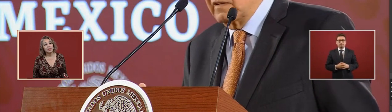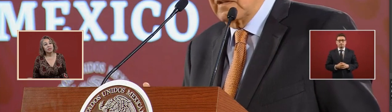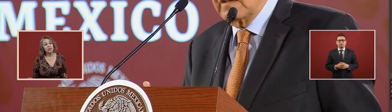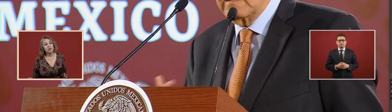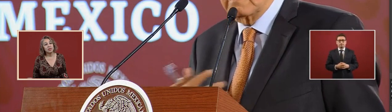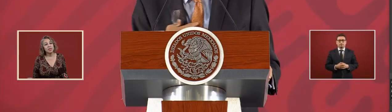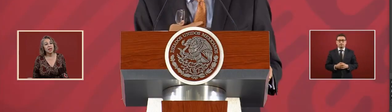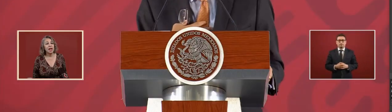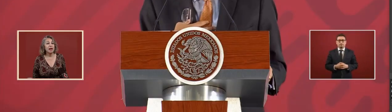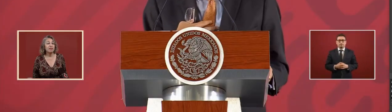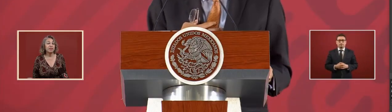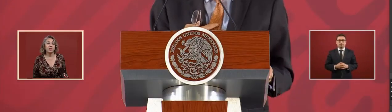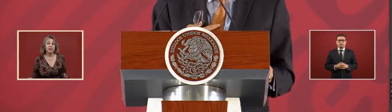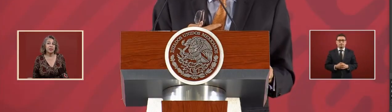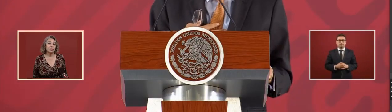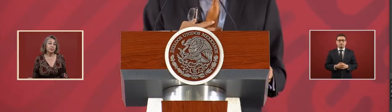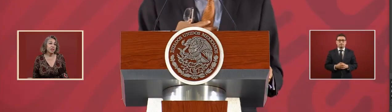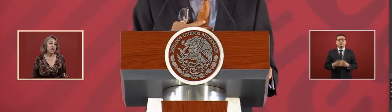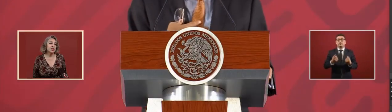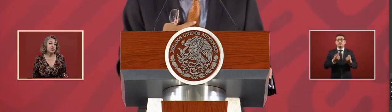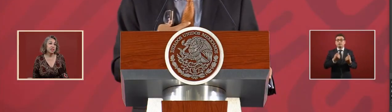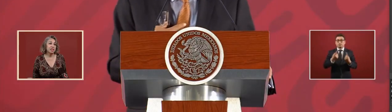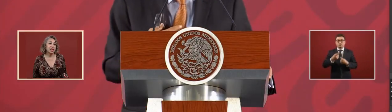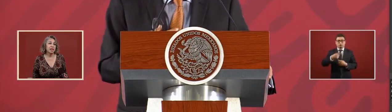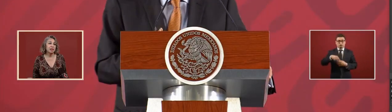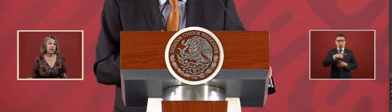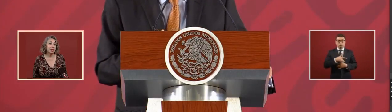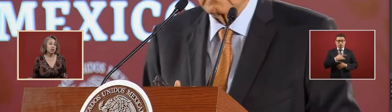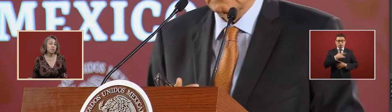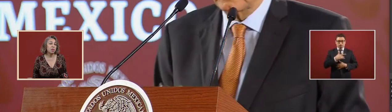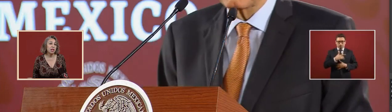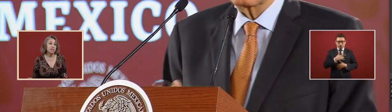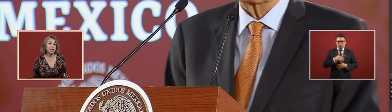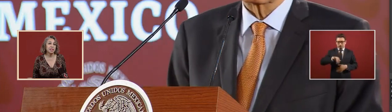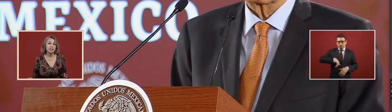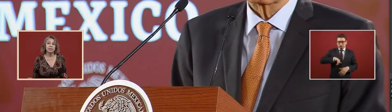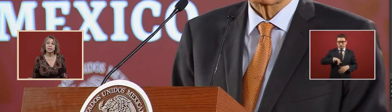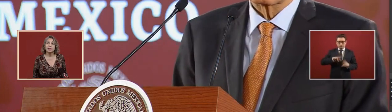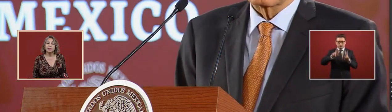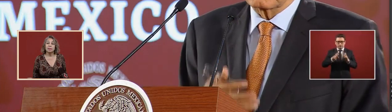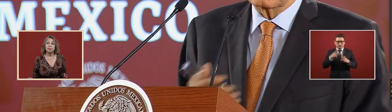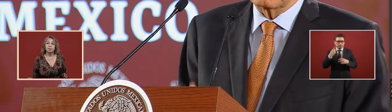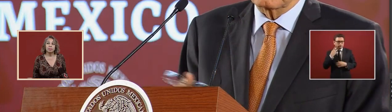tienen, for those that have interest in doing politics,